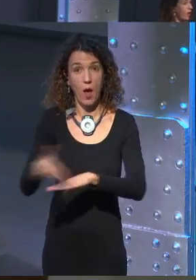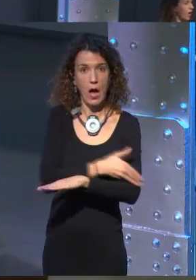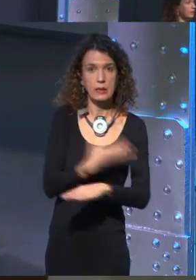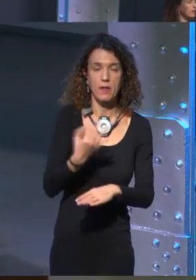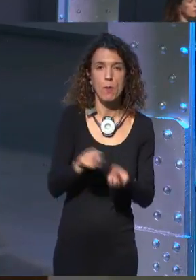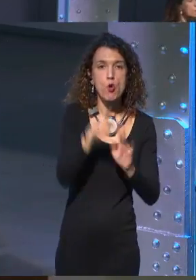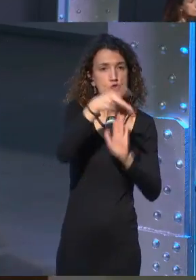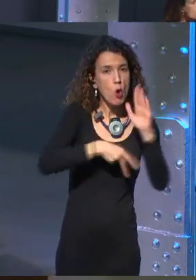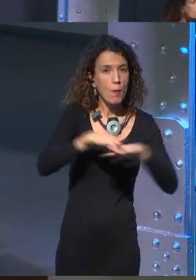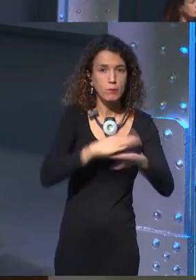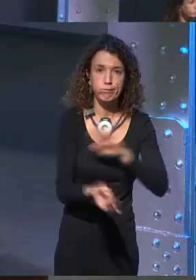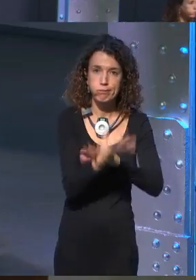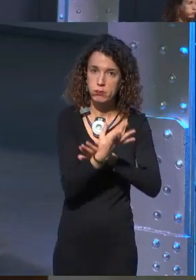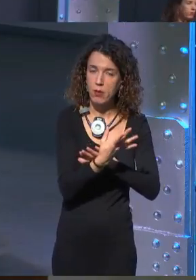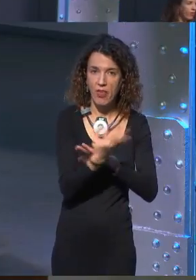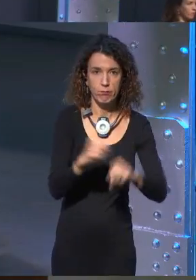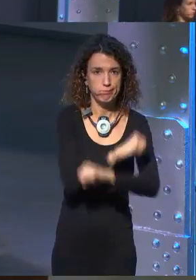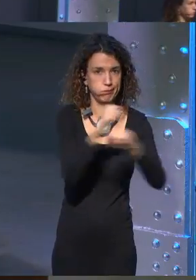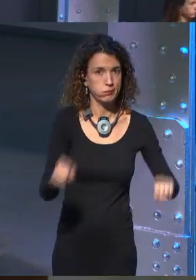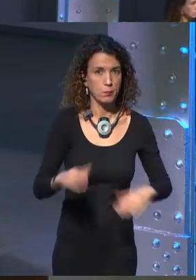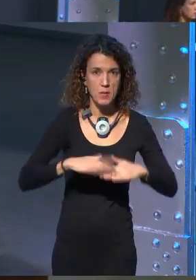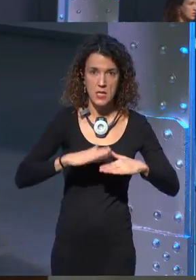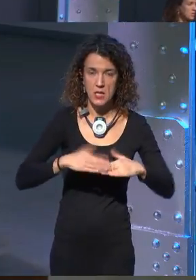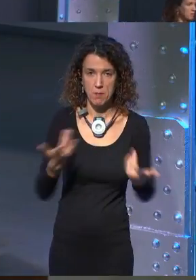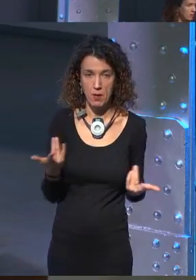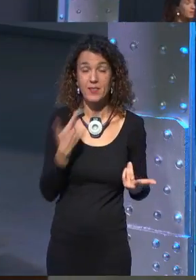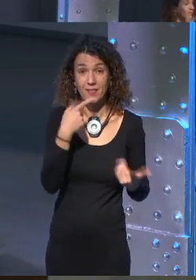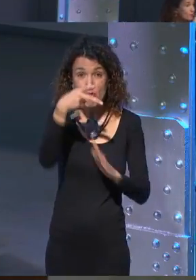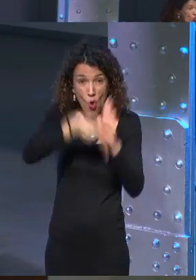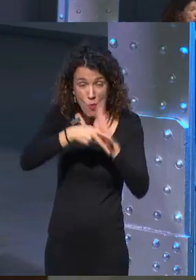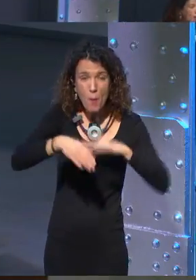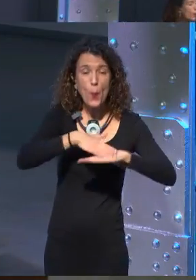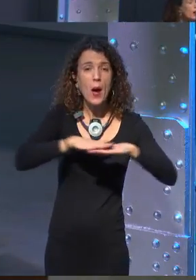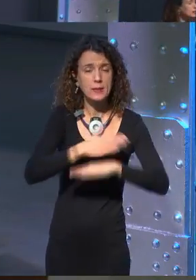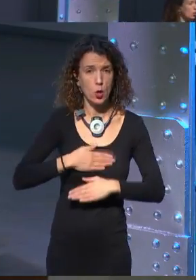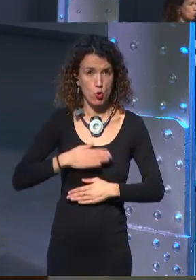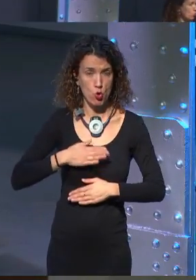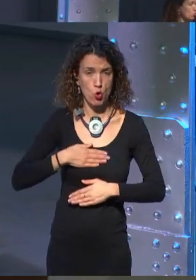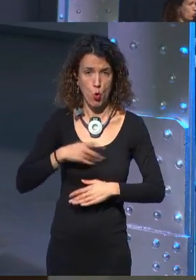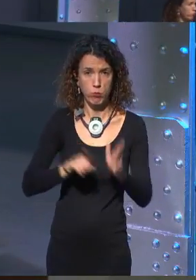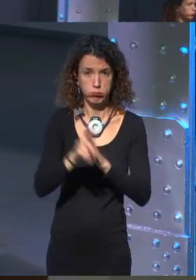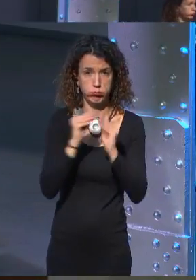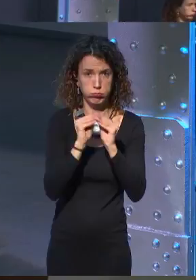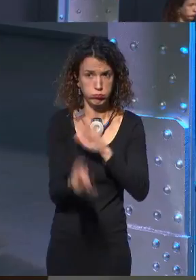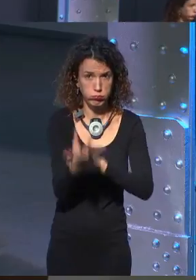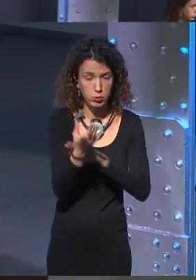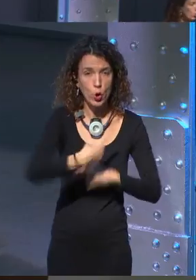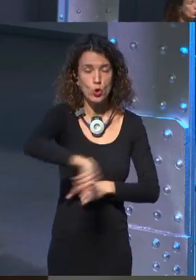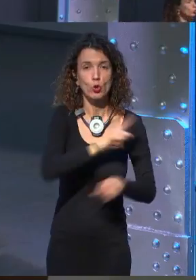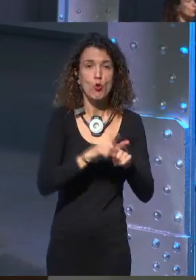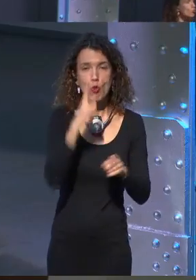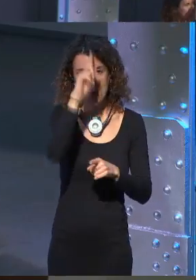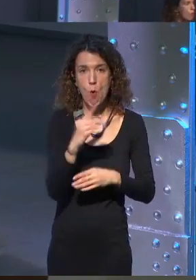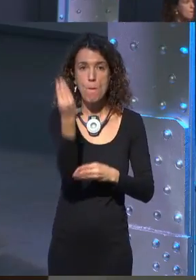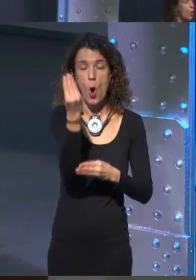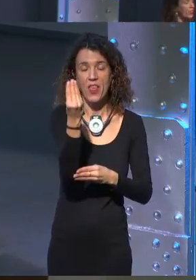I very informally, when I wrote a book, came up with this set of ground rules. First of all, we must be role models and mentors. We